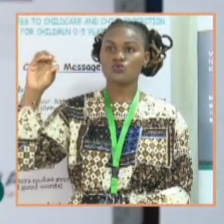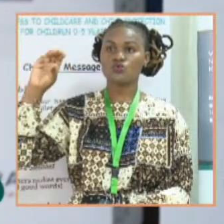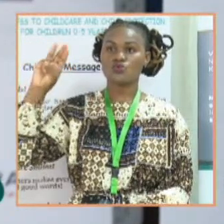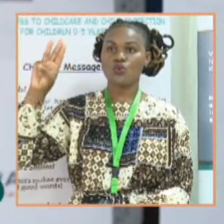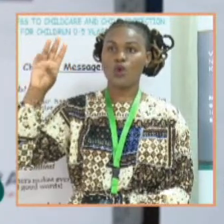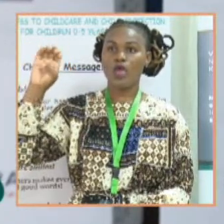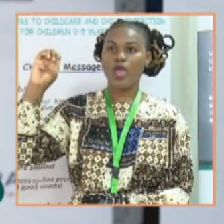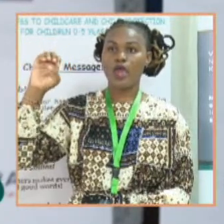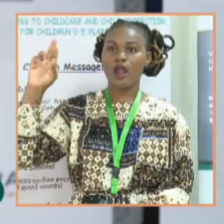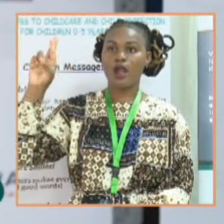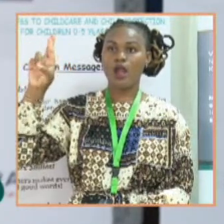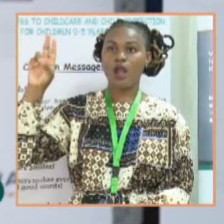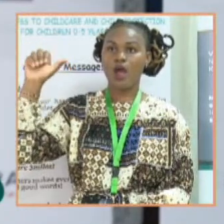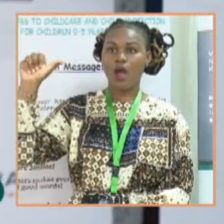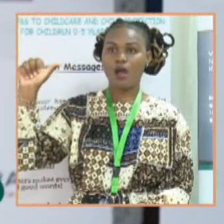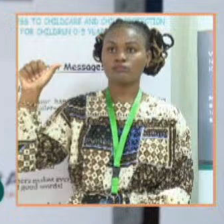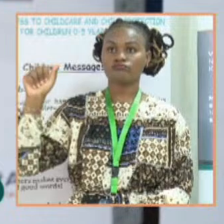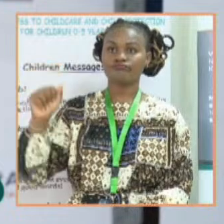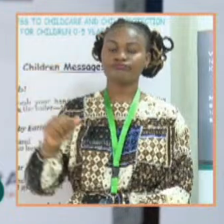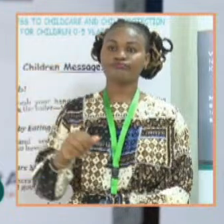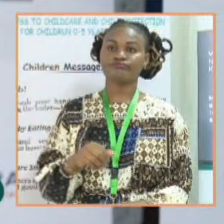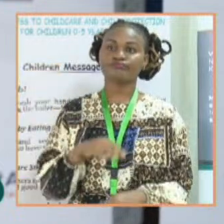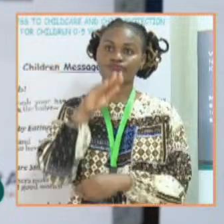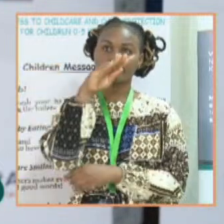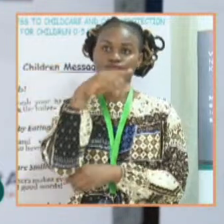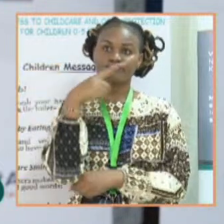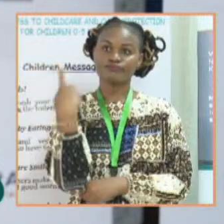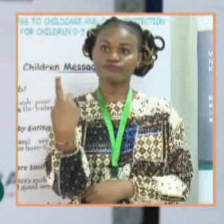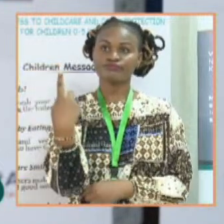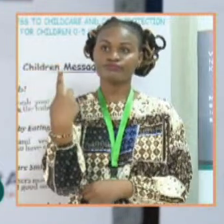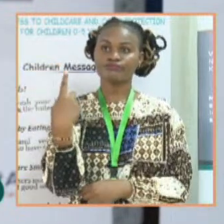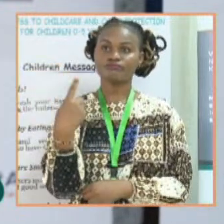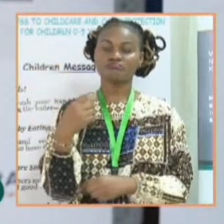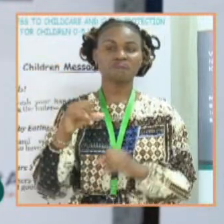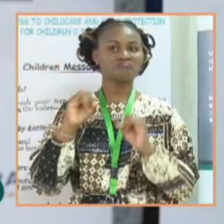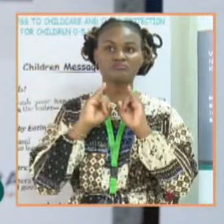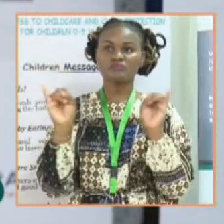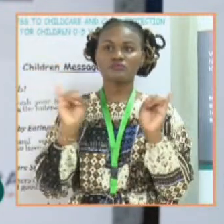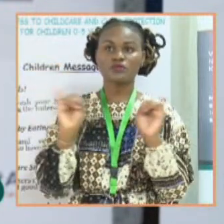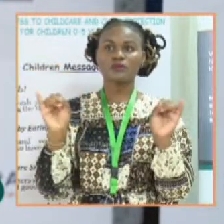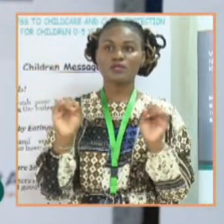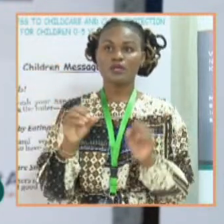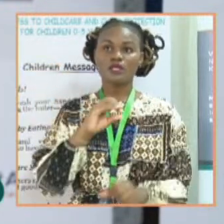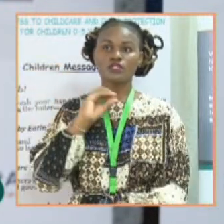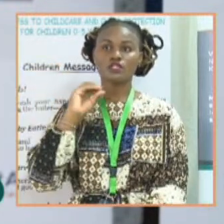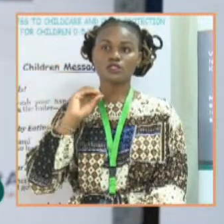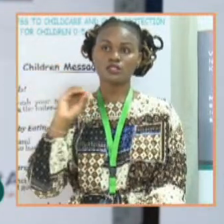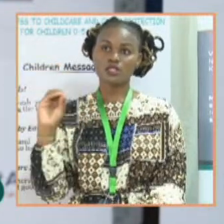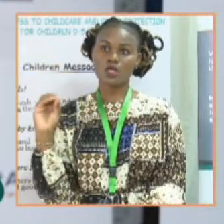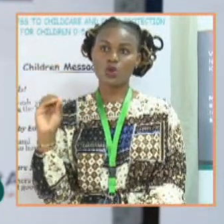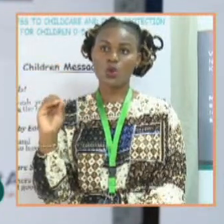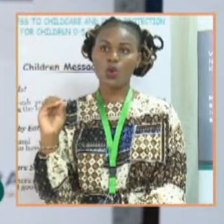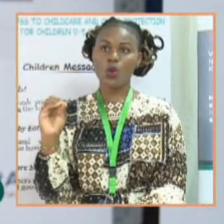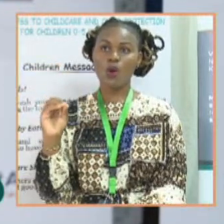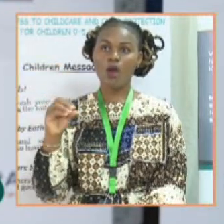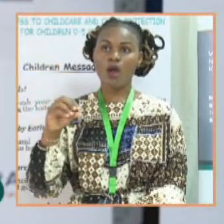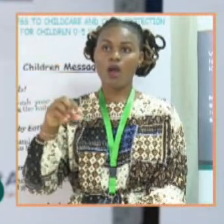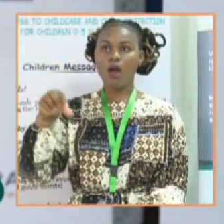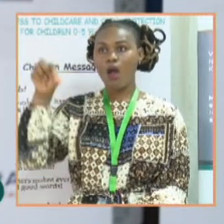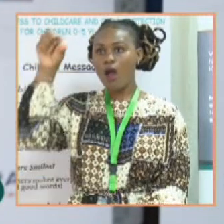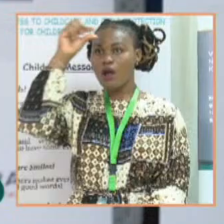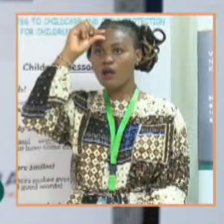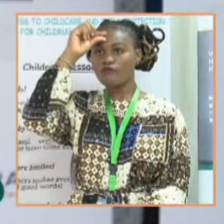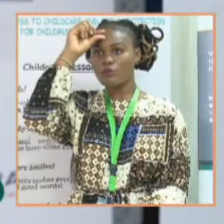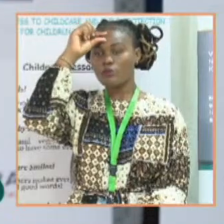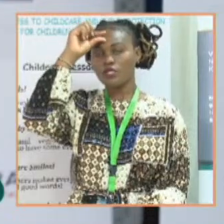One, I think we have not made it clear the role of government, the role